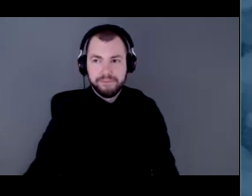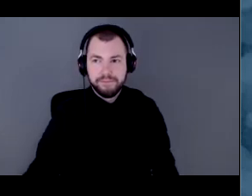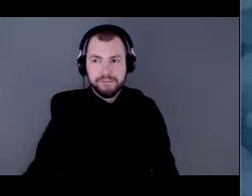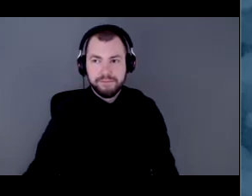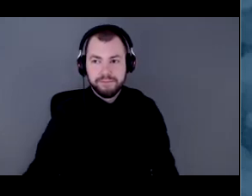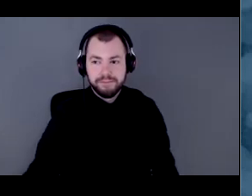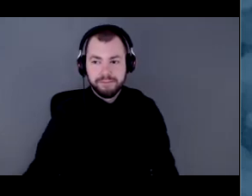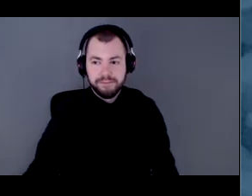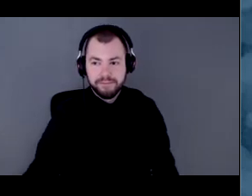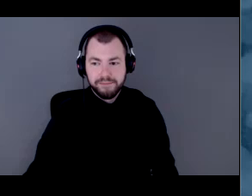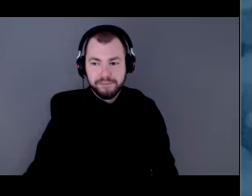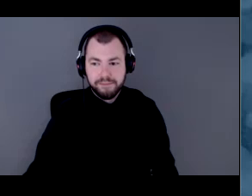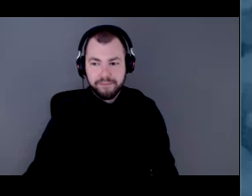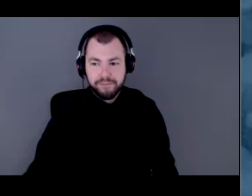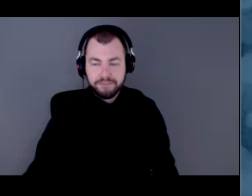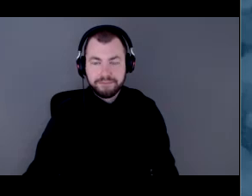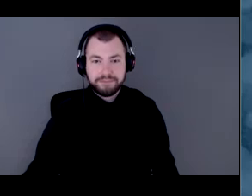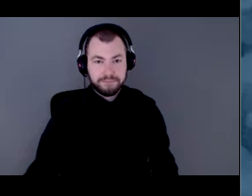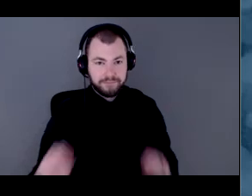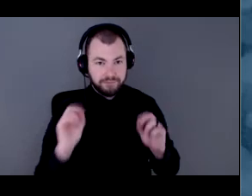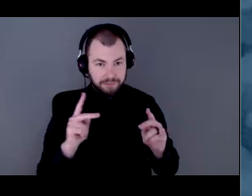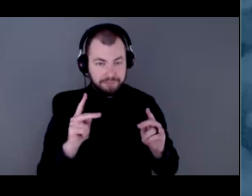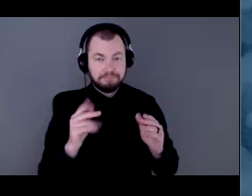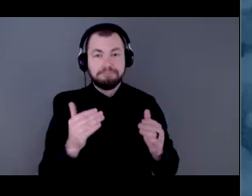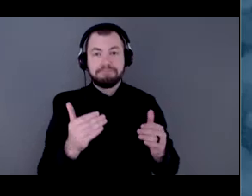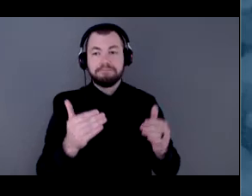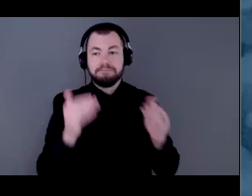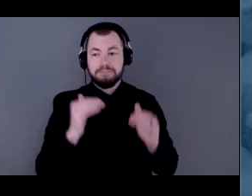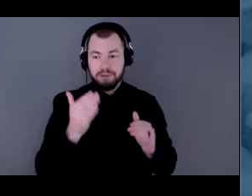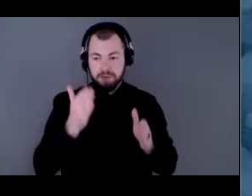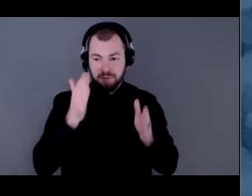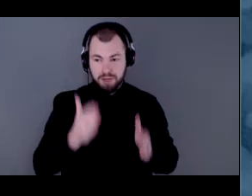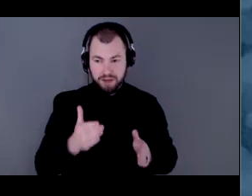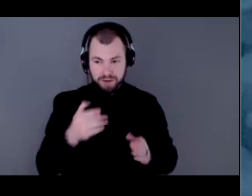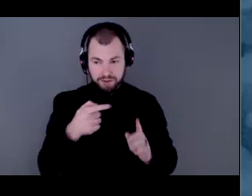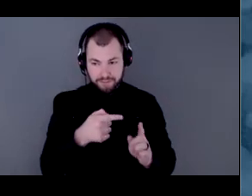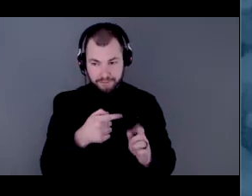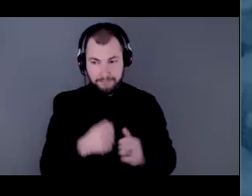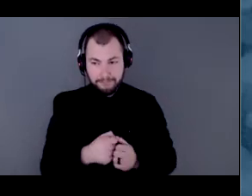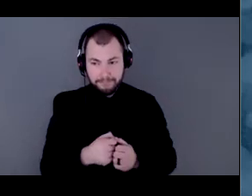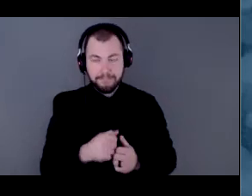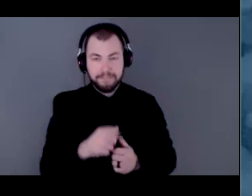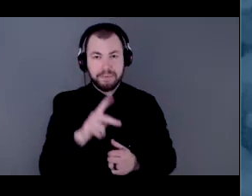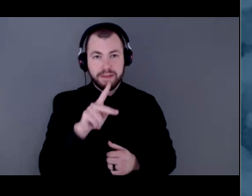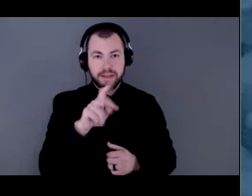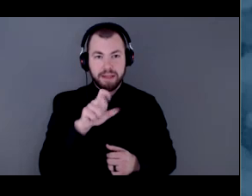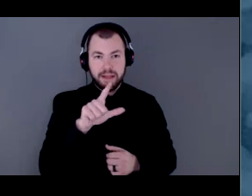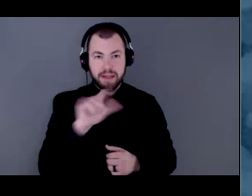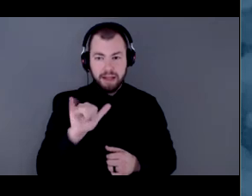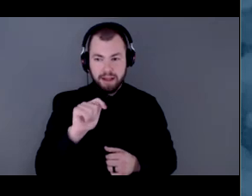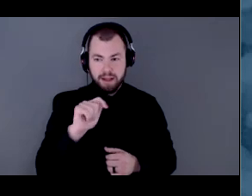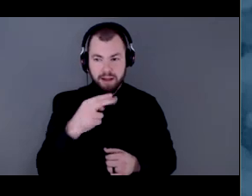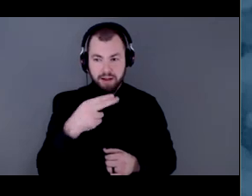All right, our next presenter will be Kelly Thorwaldson. And the top